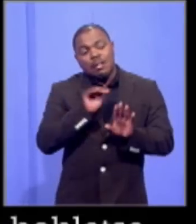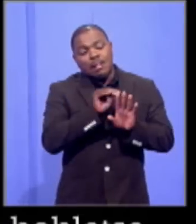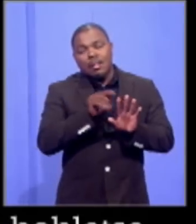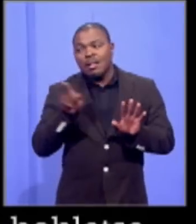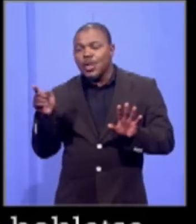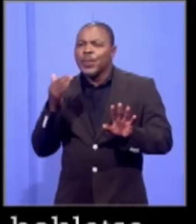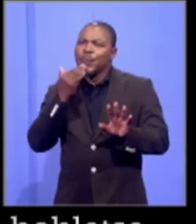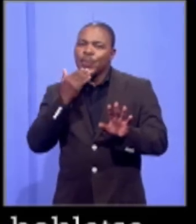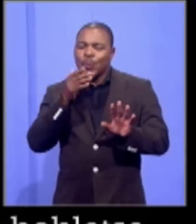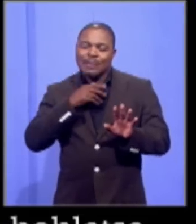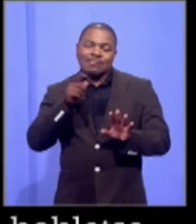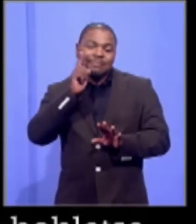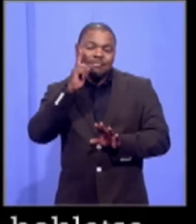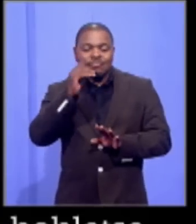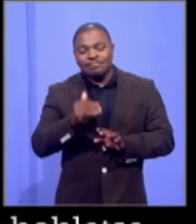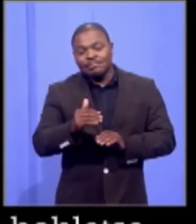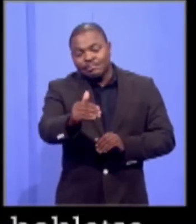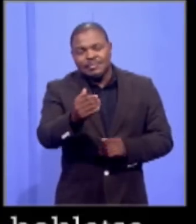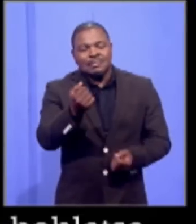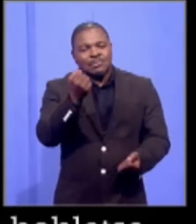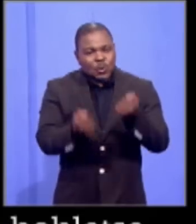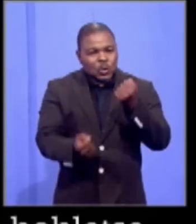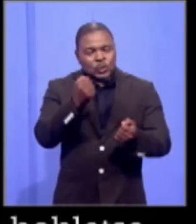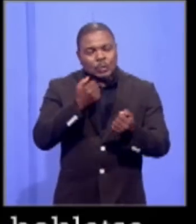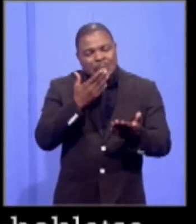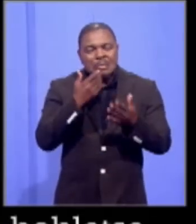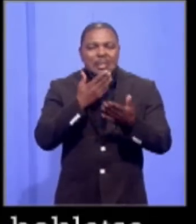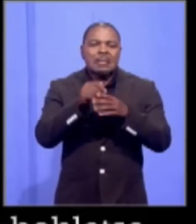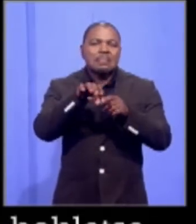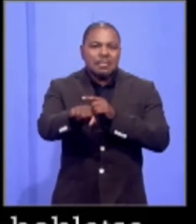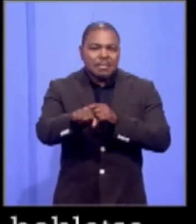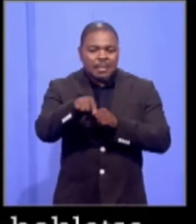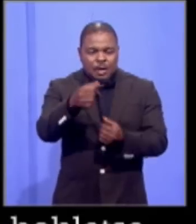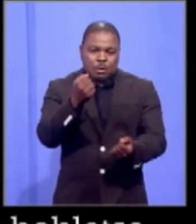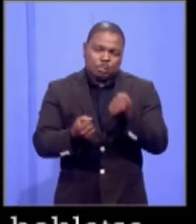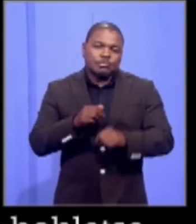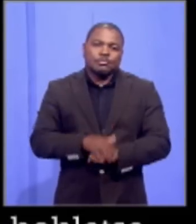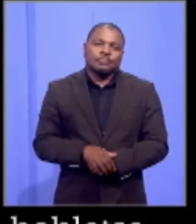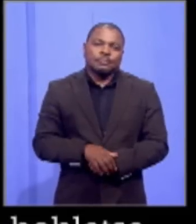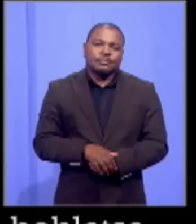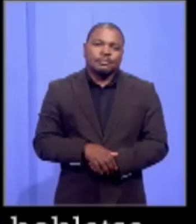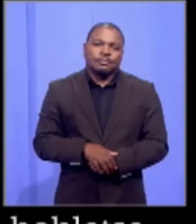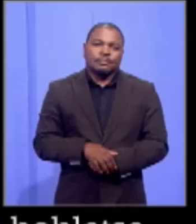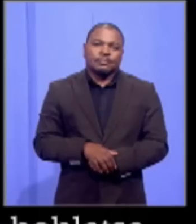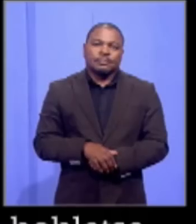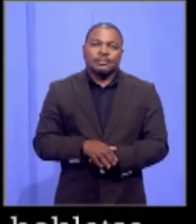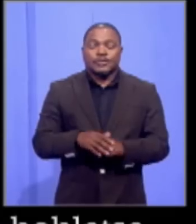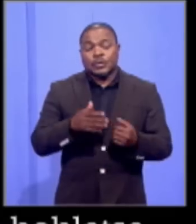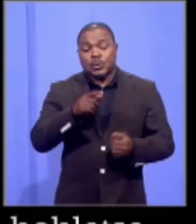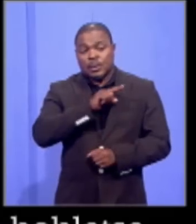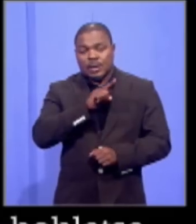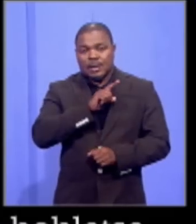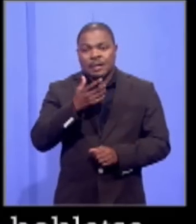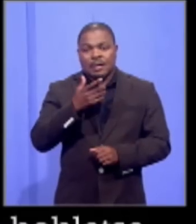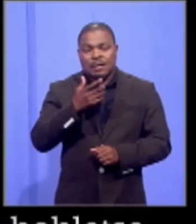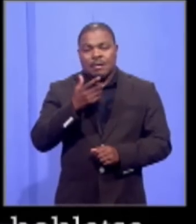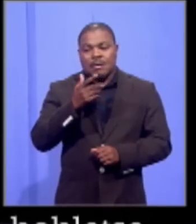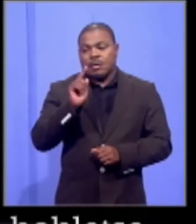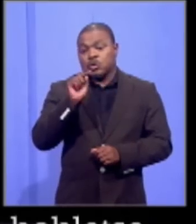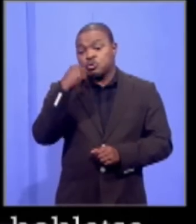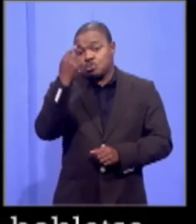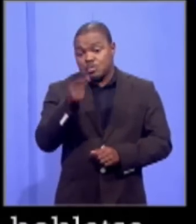bjale e tla ba yona tabagolo ka gare ga molato o wa polao o mo letšatšing la